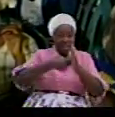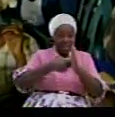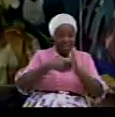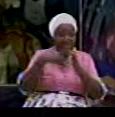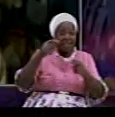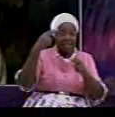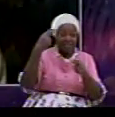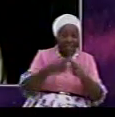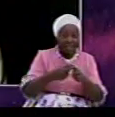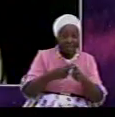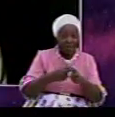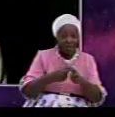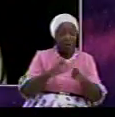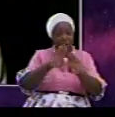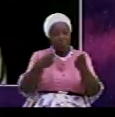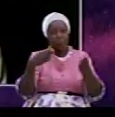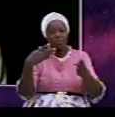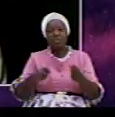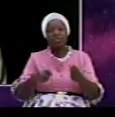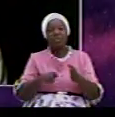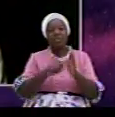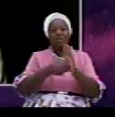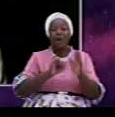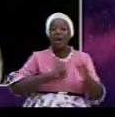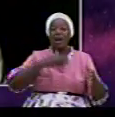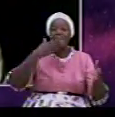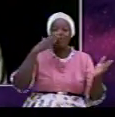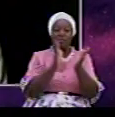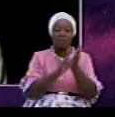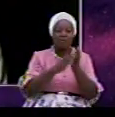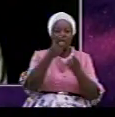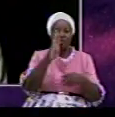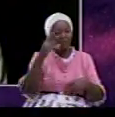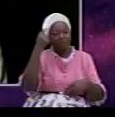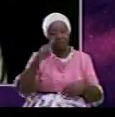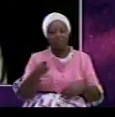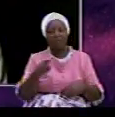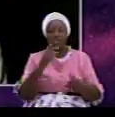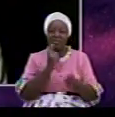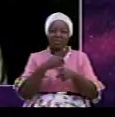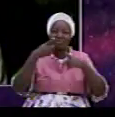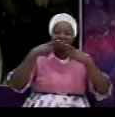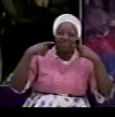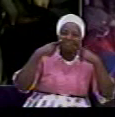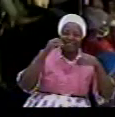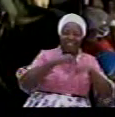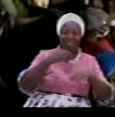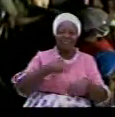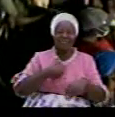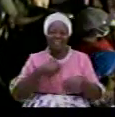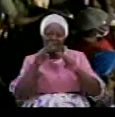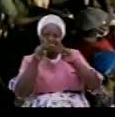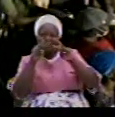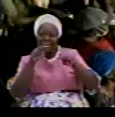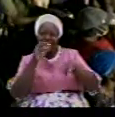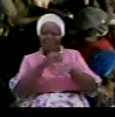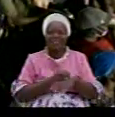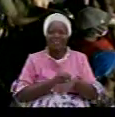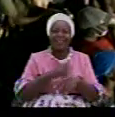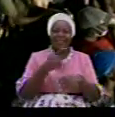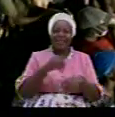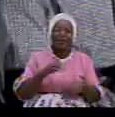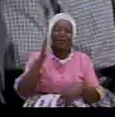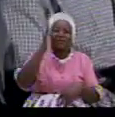door. I praise God for you. Look up at me here, smile at me. I can't see your teeth.